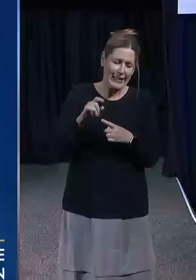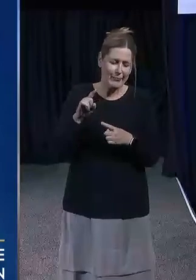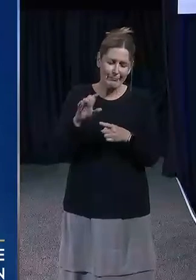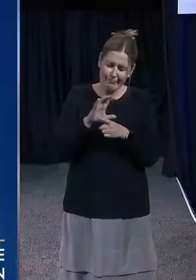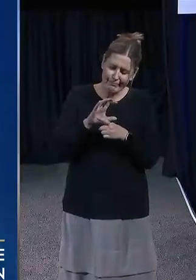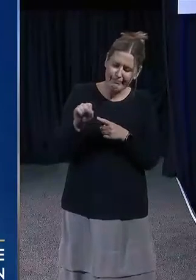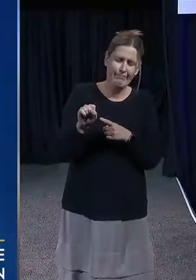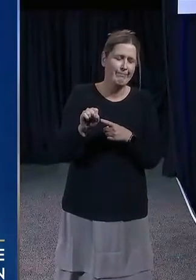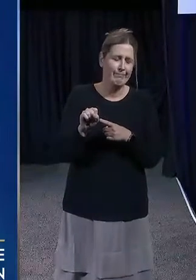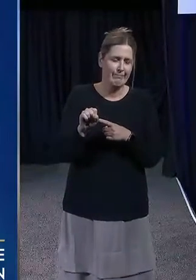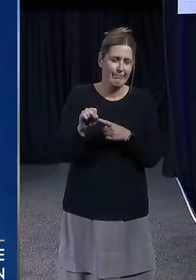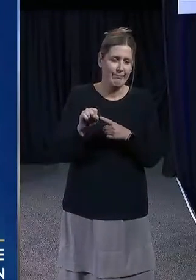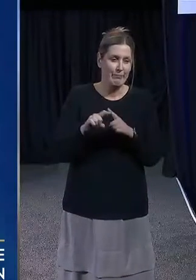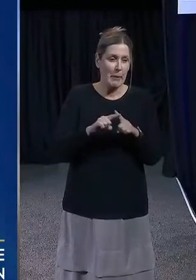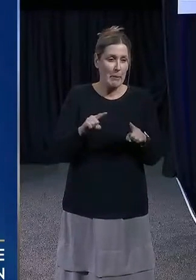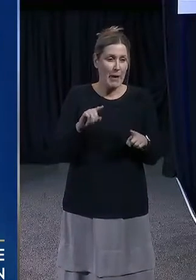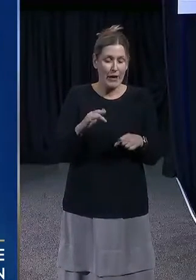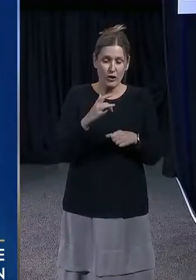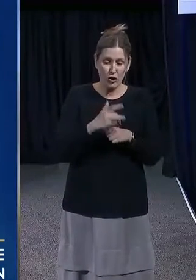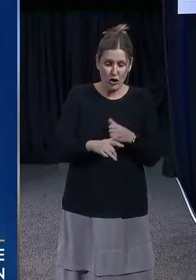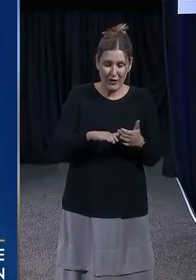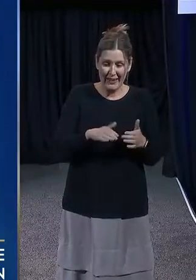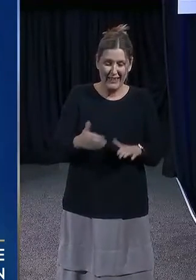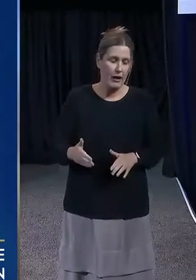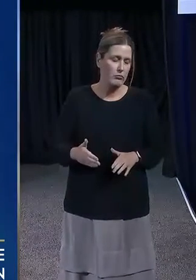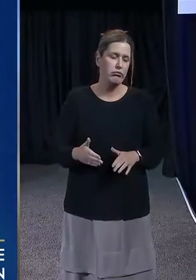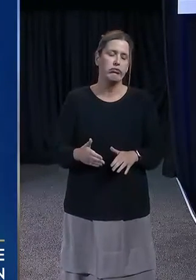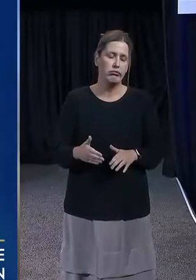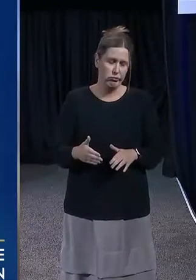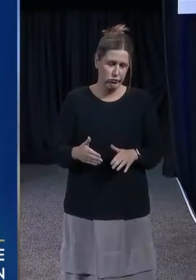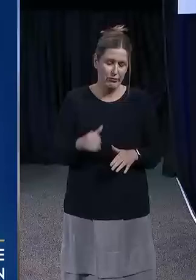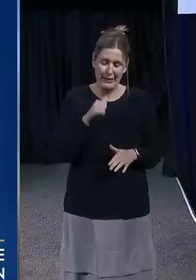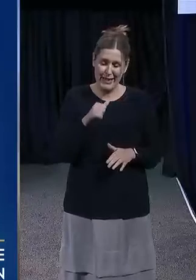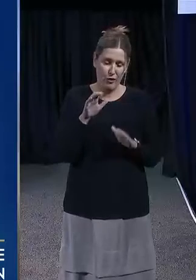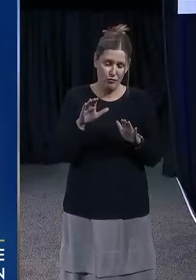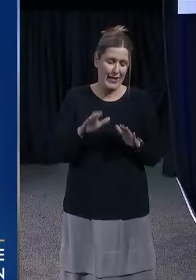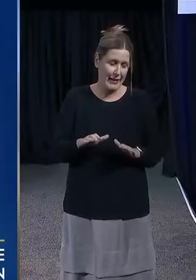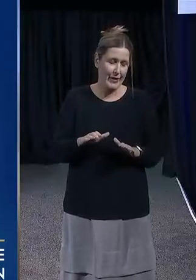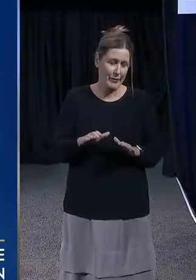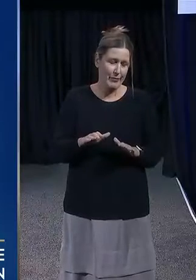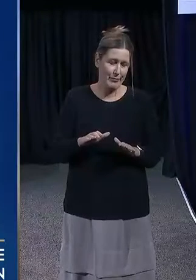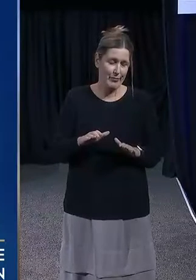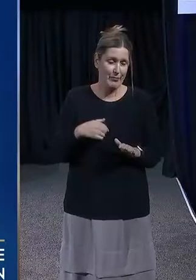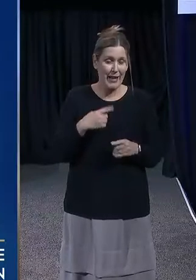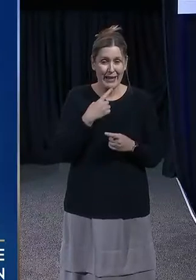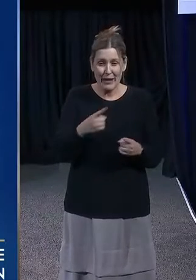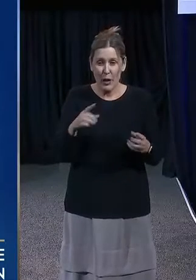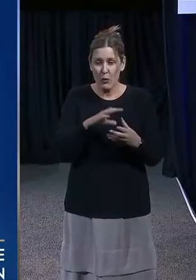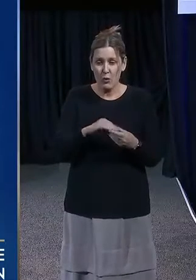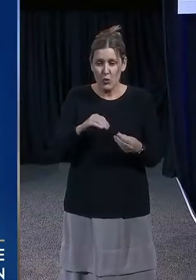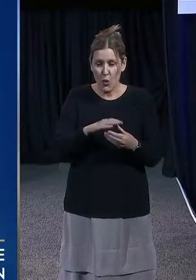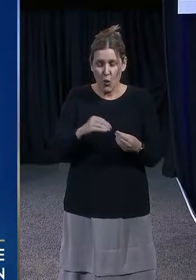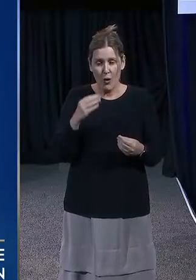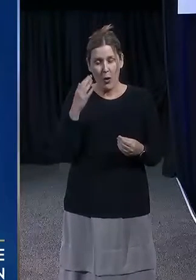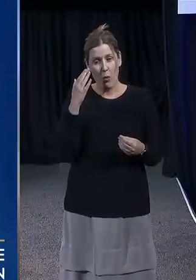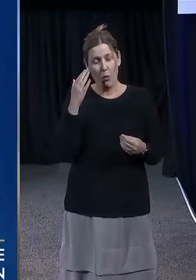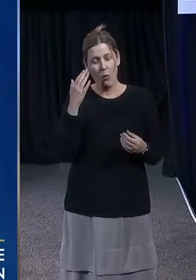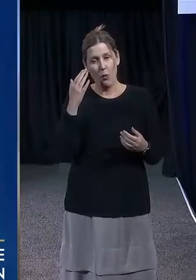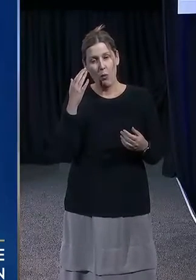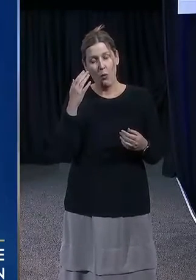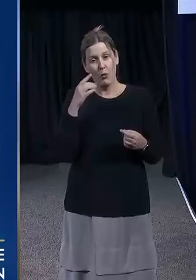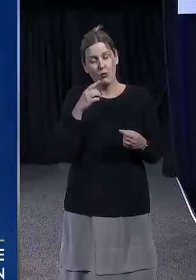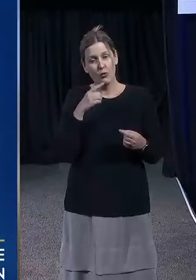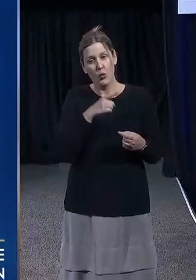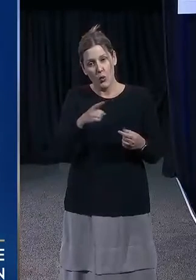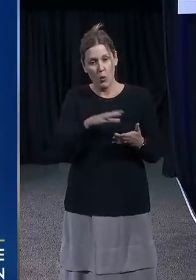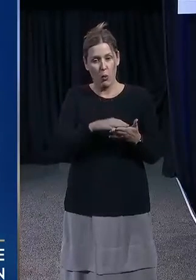exceptional. But his early death was not. I tell you the story not just because I want you to get to know me, which I do, and